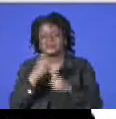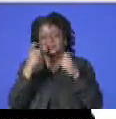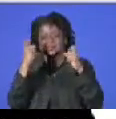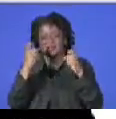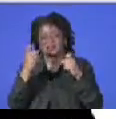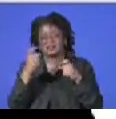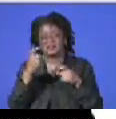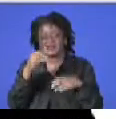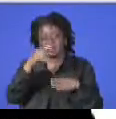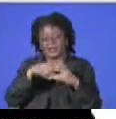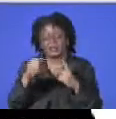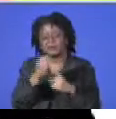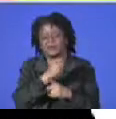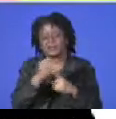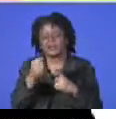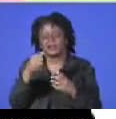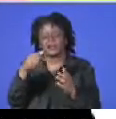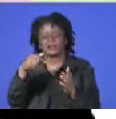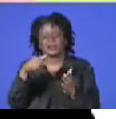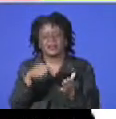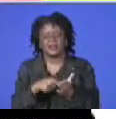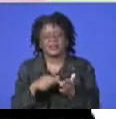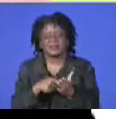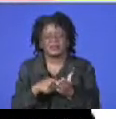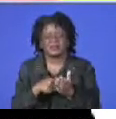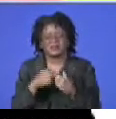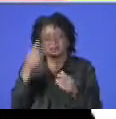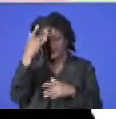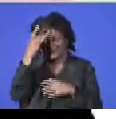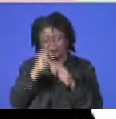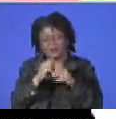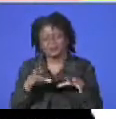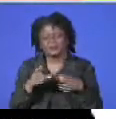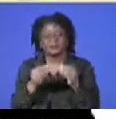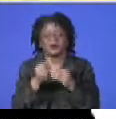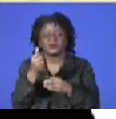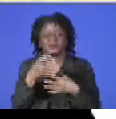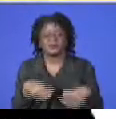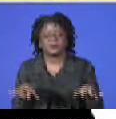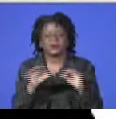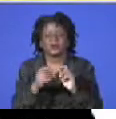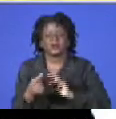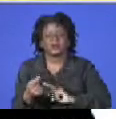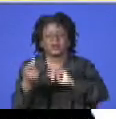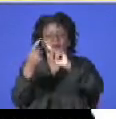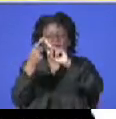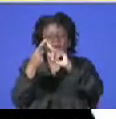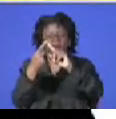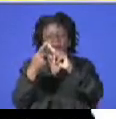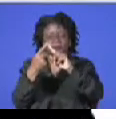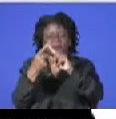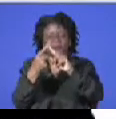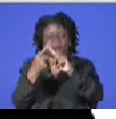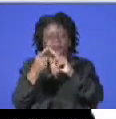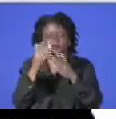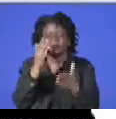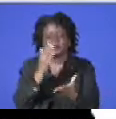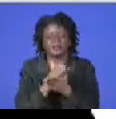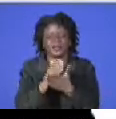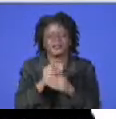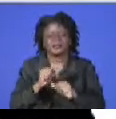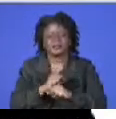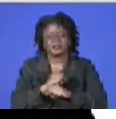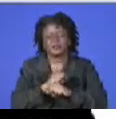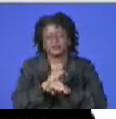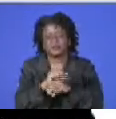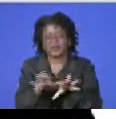in beating this common enemy. The most important goal at this time is to prevent the spread of